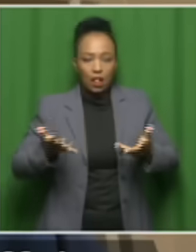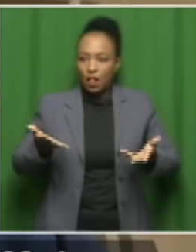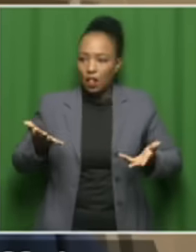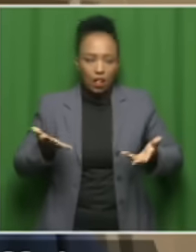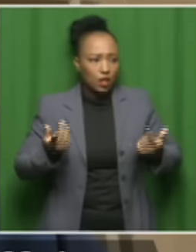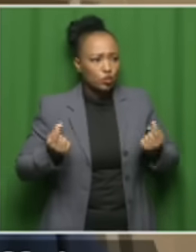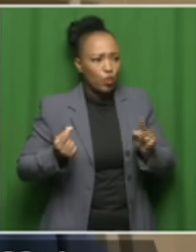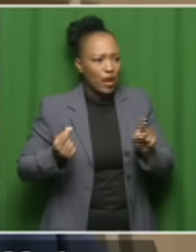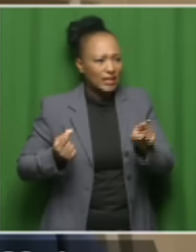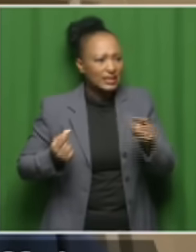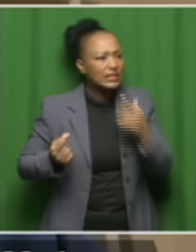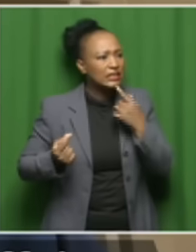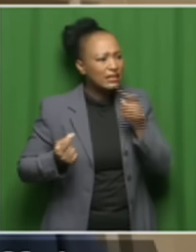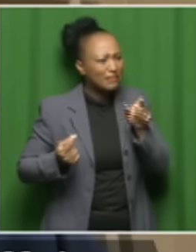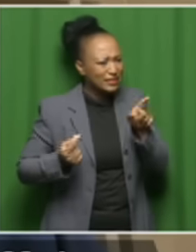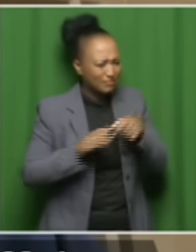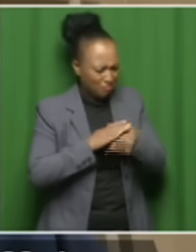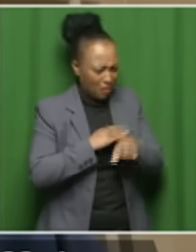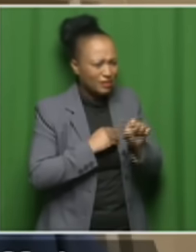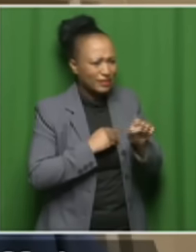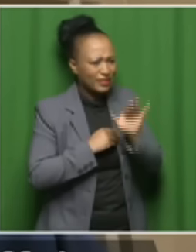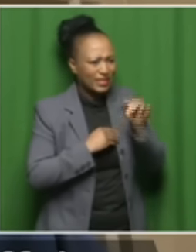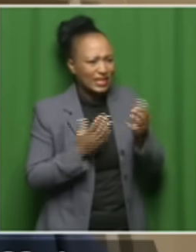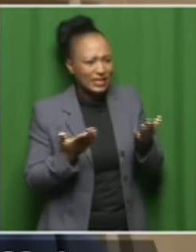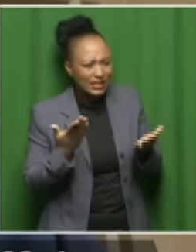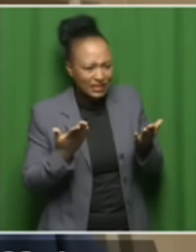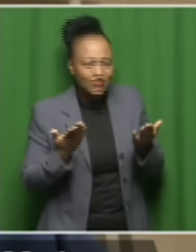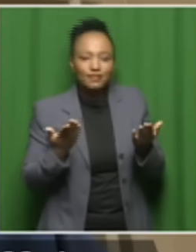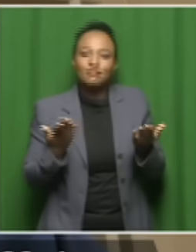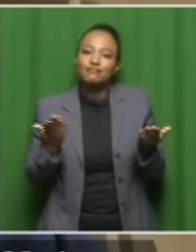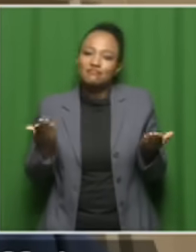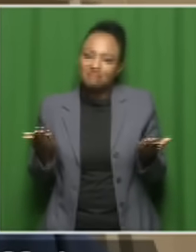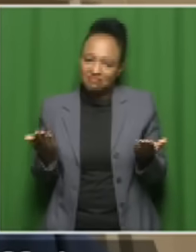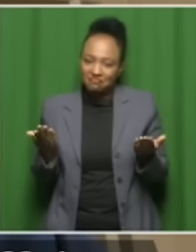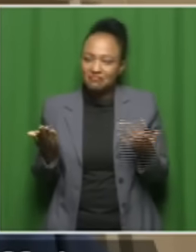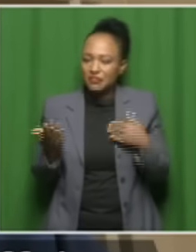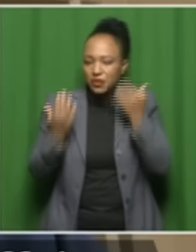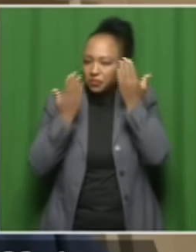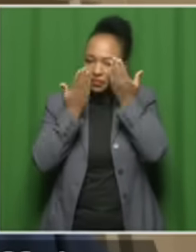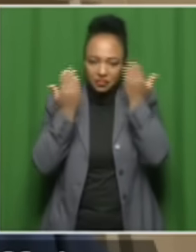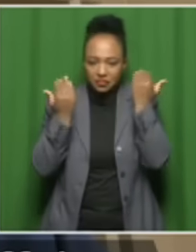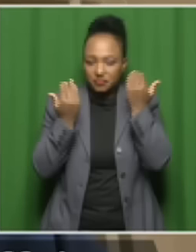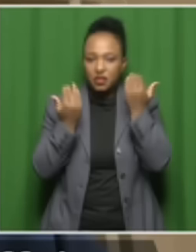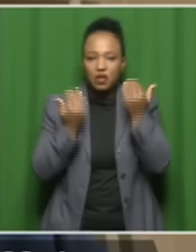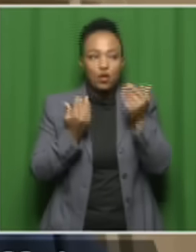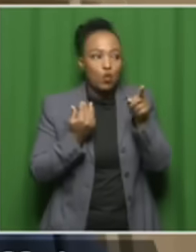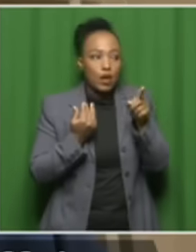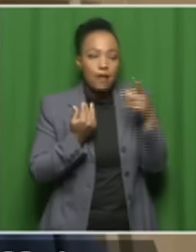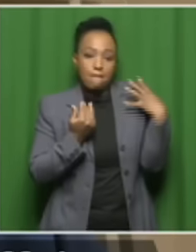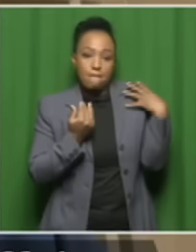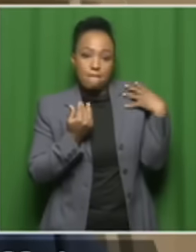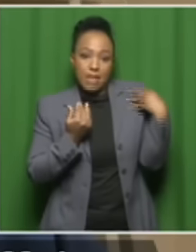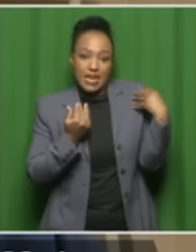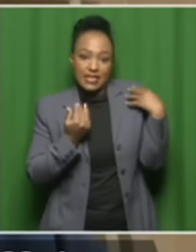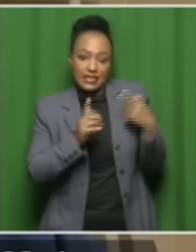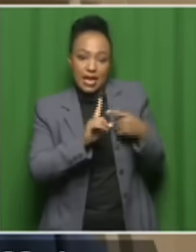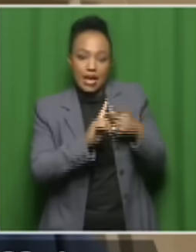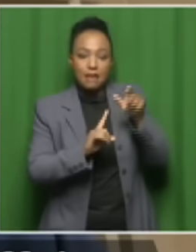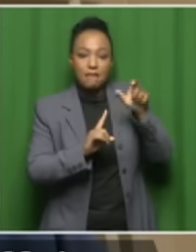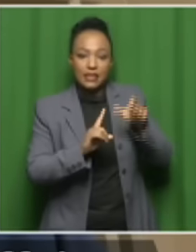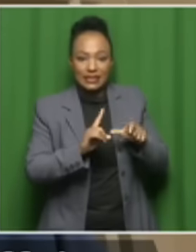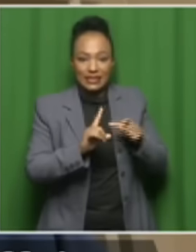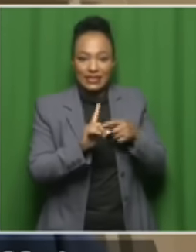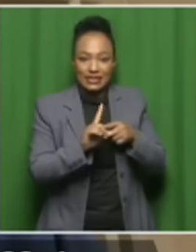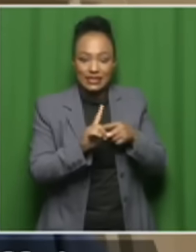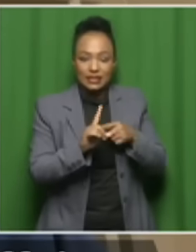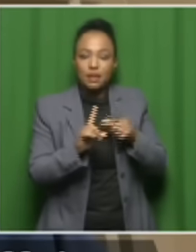But similarly, those affected people would also not know what to do if the minister doesn't, get this in